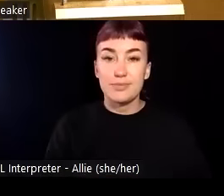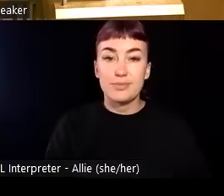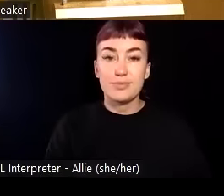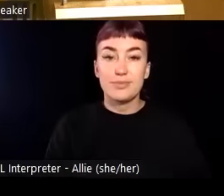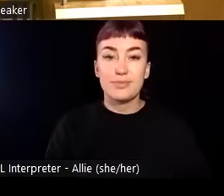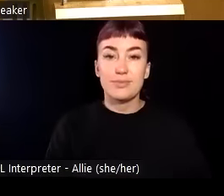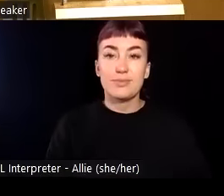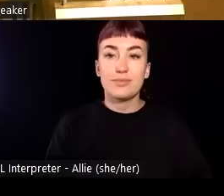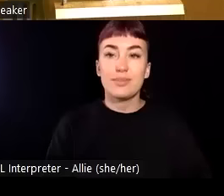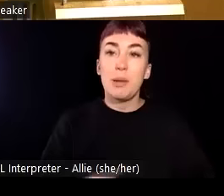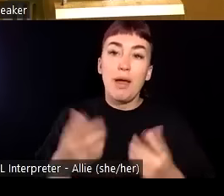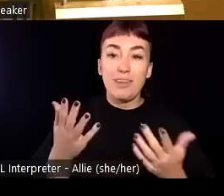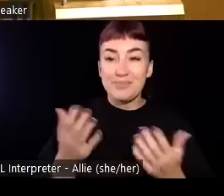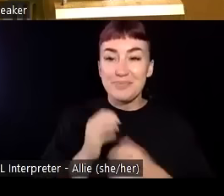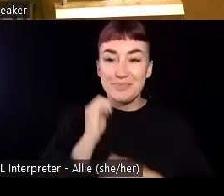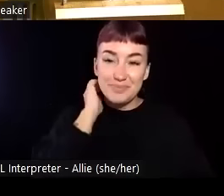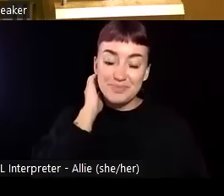listen.